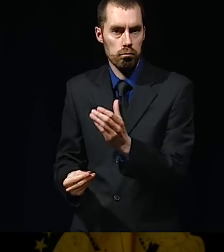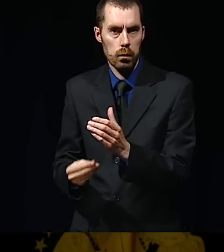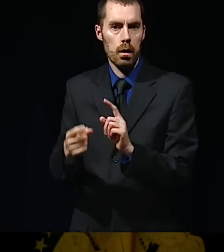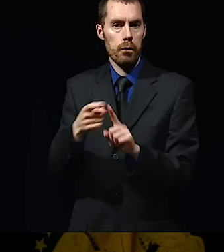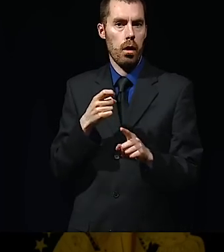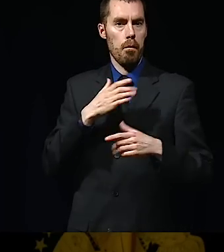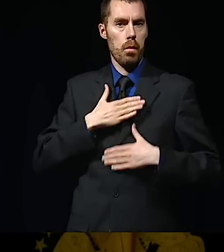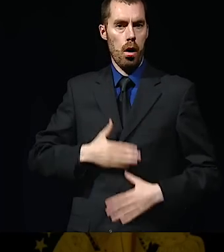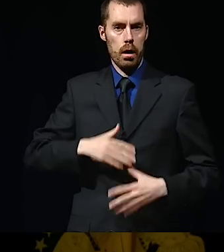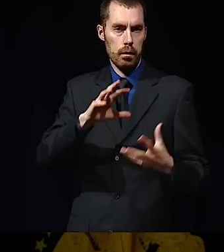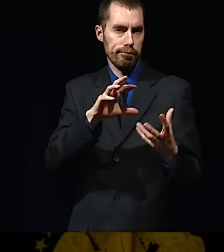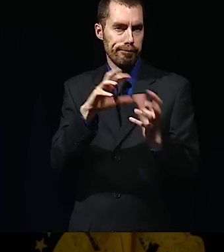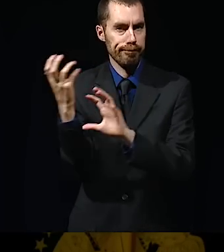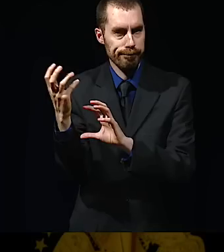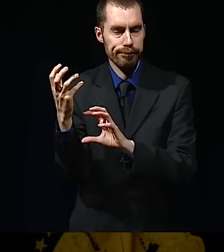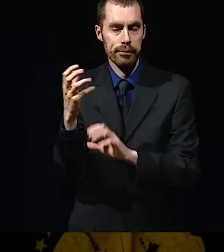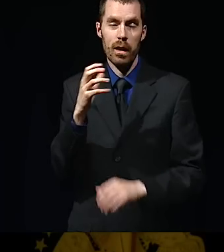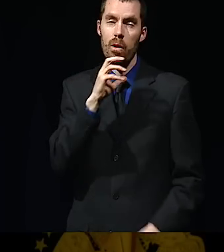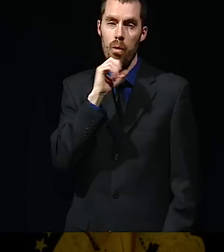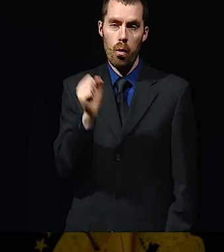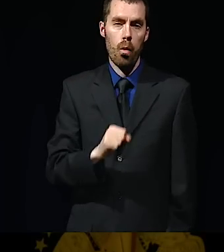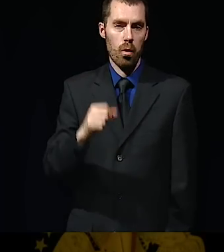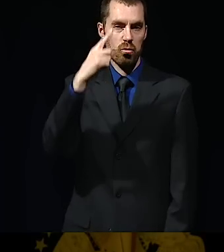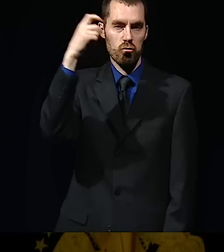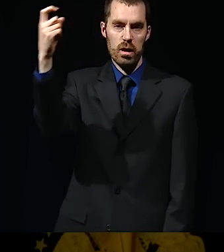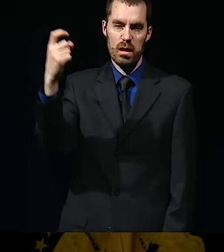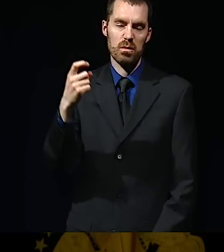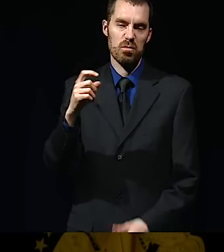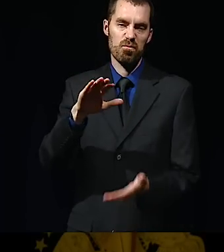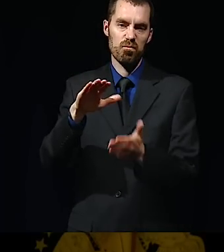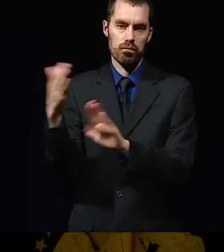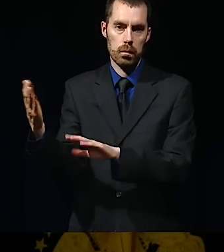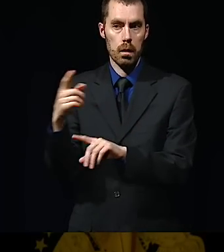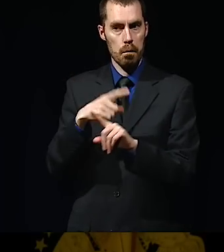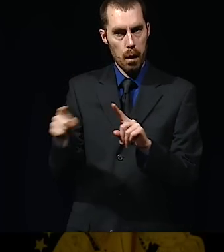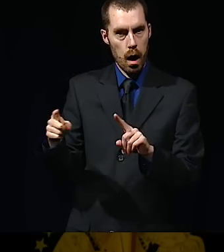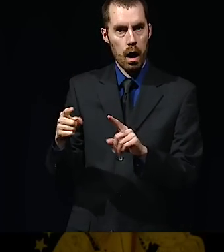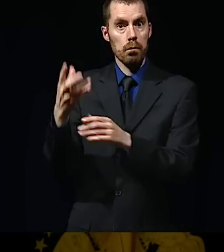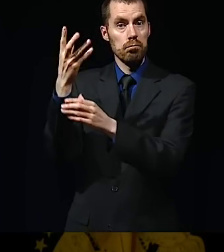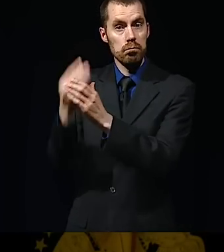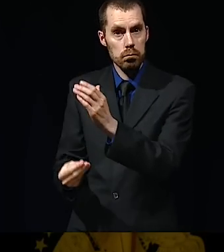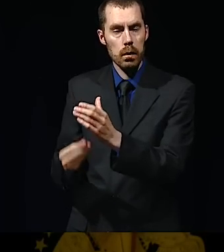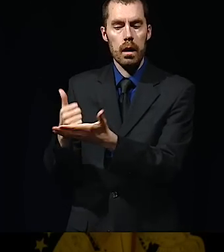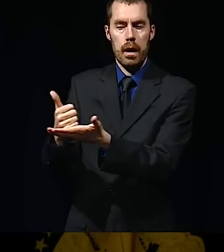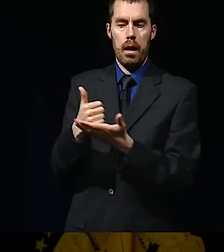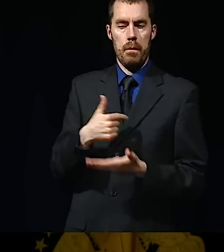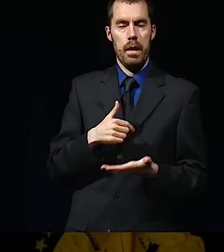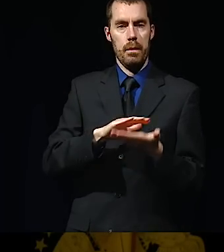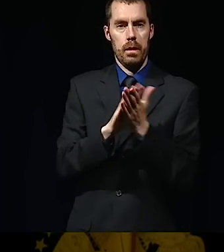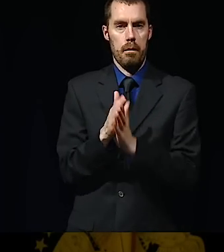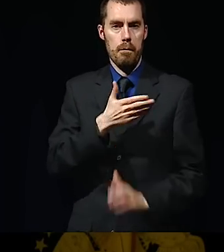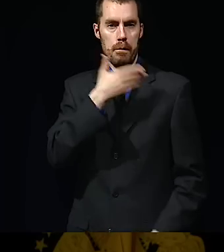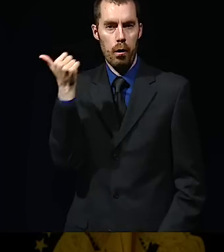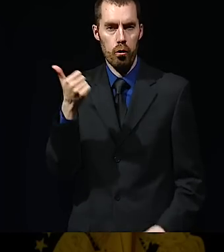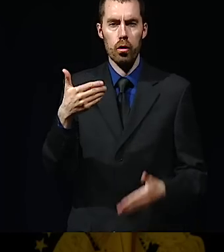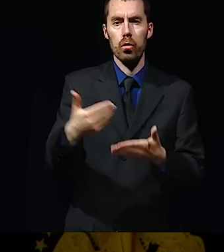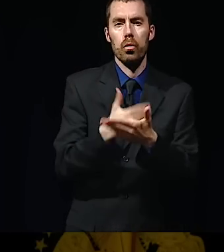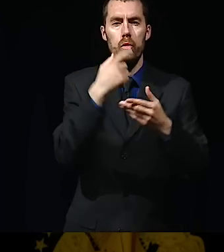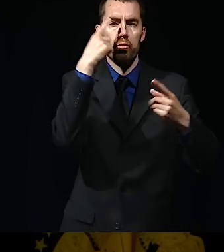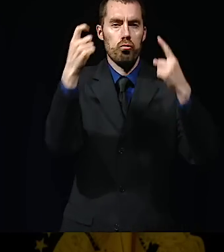me. Those old dreams died, but losing them helped me to become a better me and to dream new